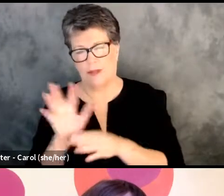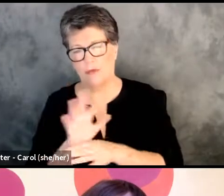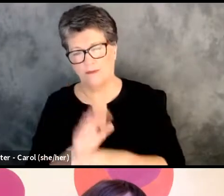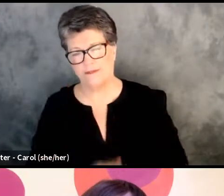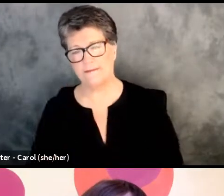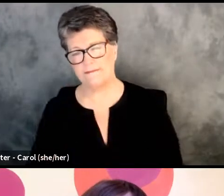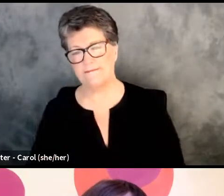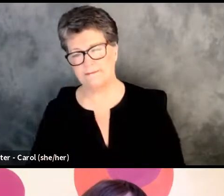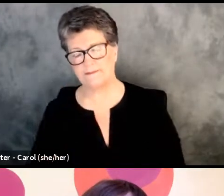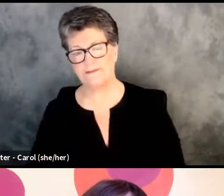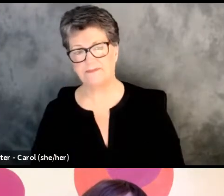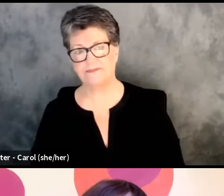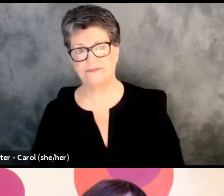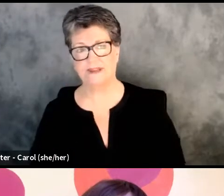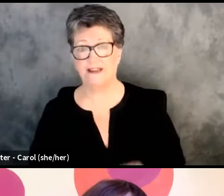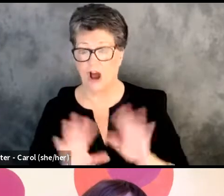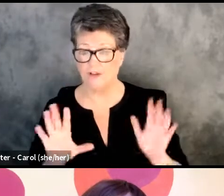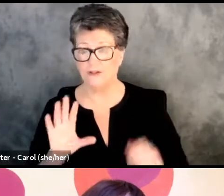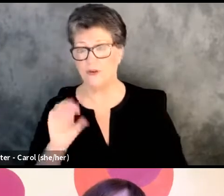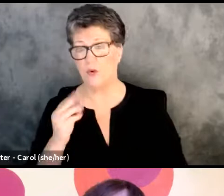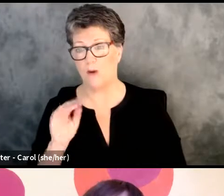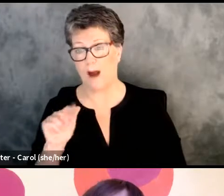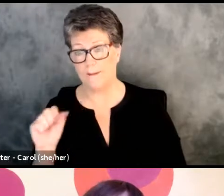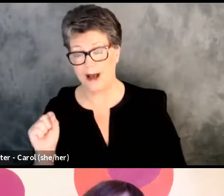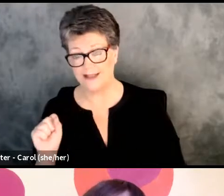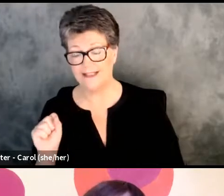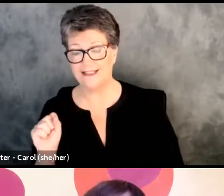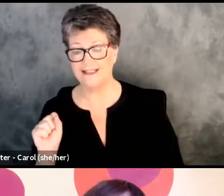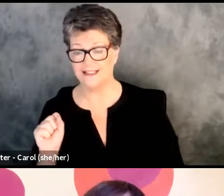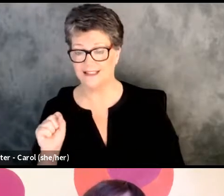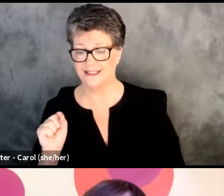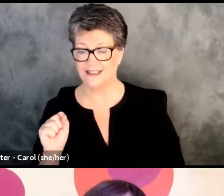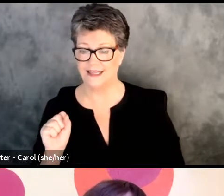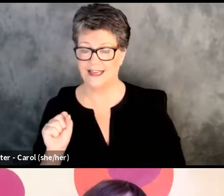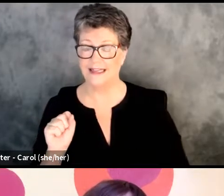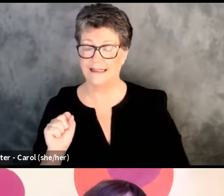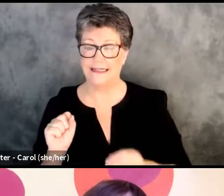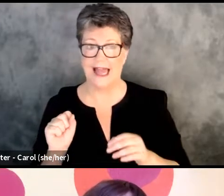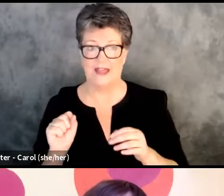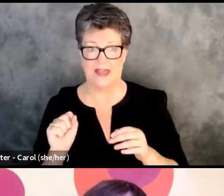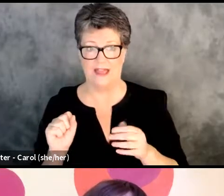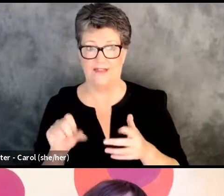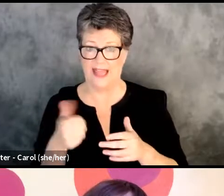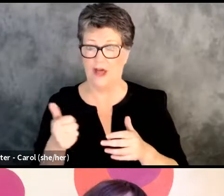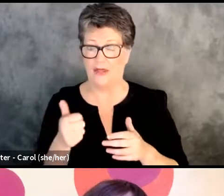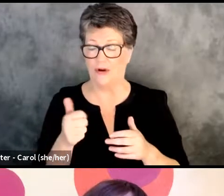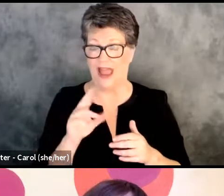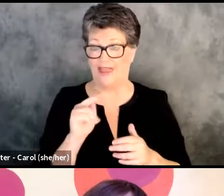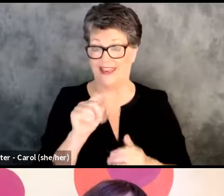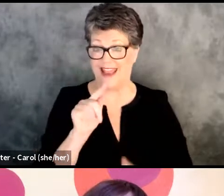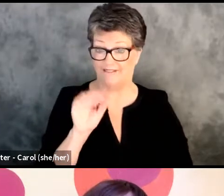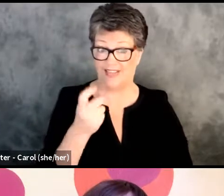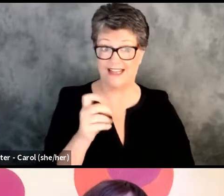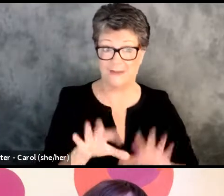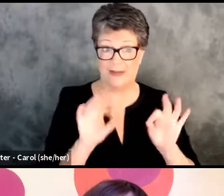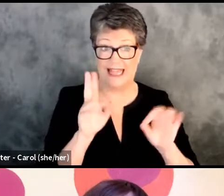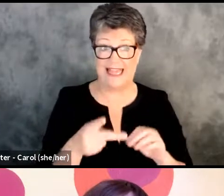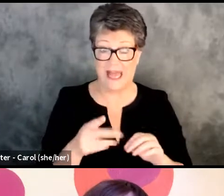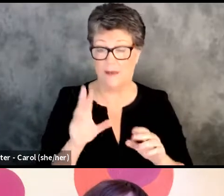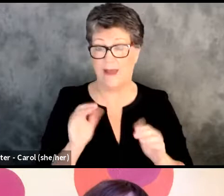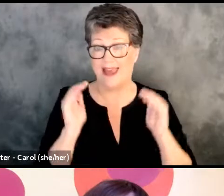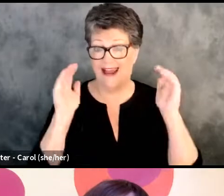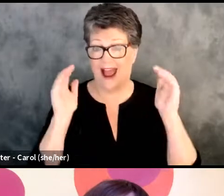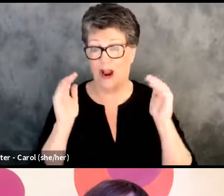And obviously for the Obamas, Higher Ground picking it up, and Netflix. And when we